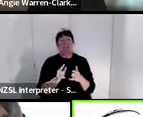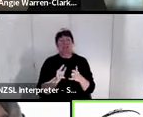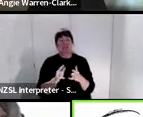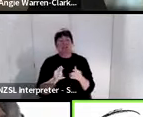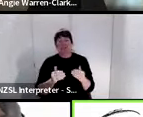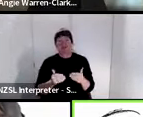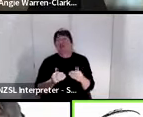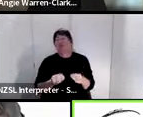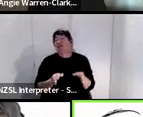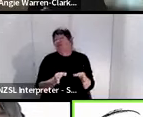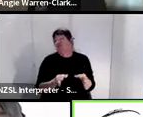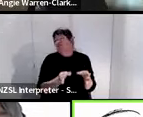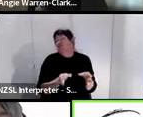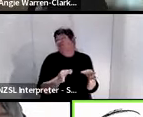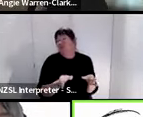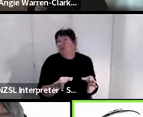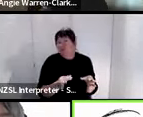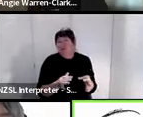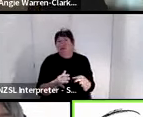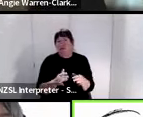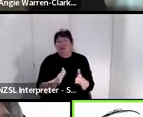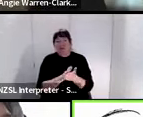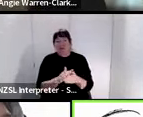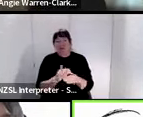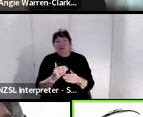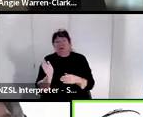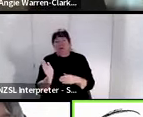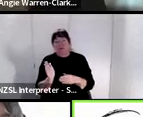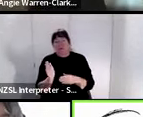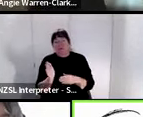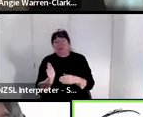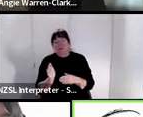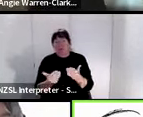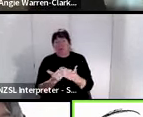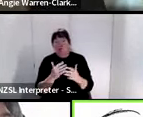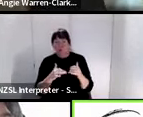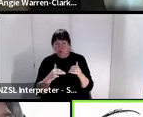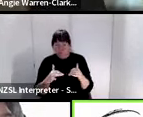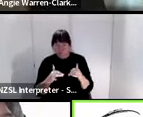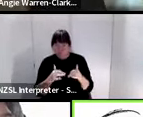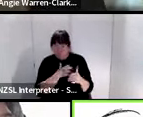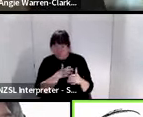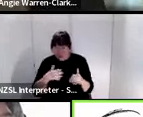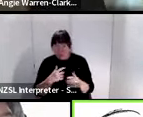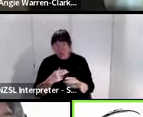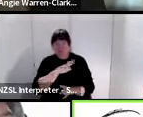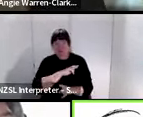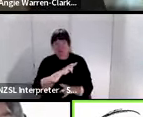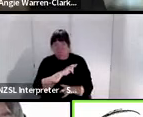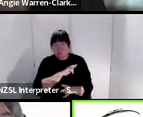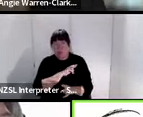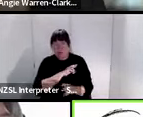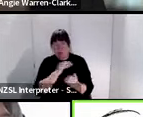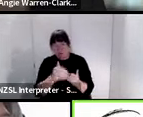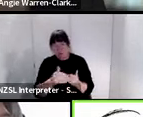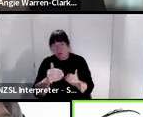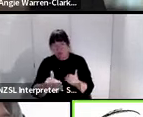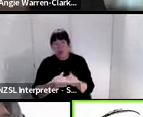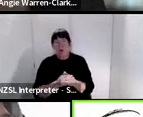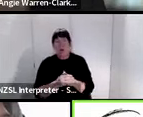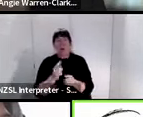for whoever's next. But also, when you think about a 3 year review, by the